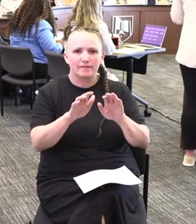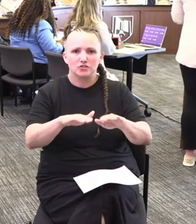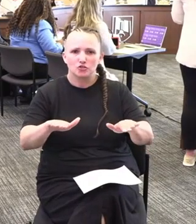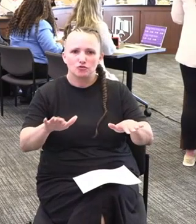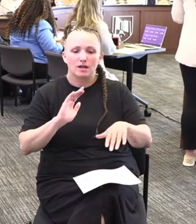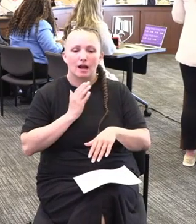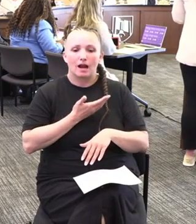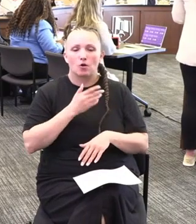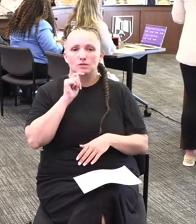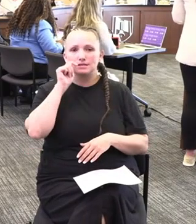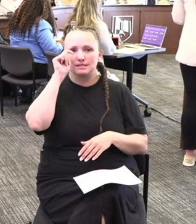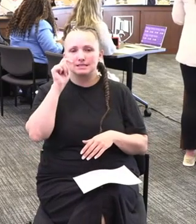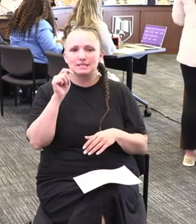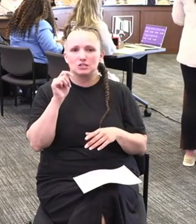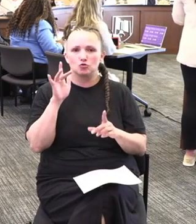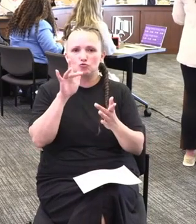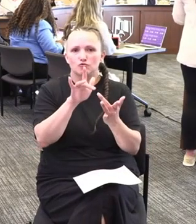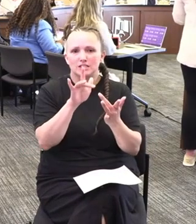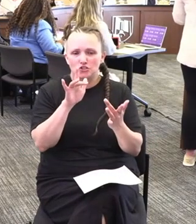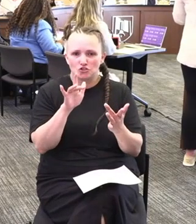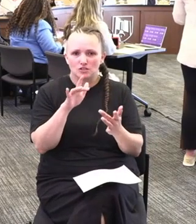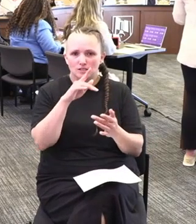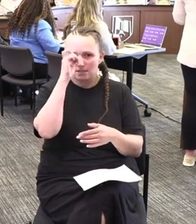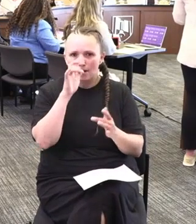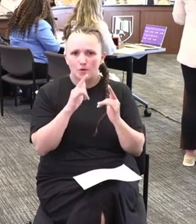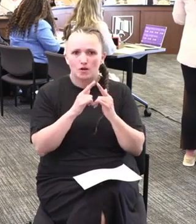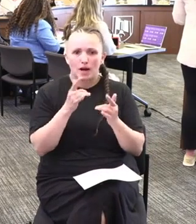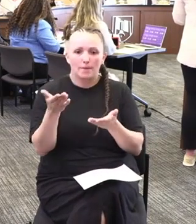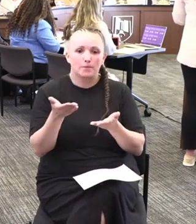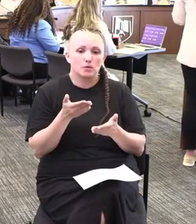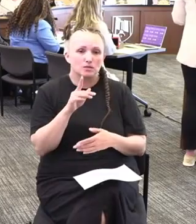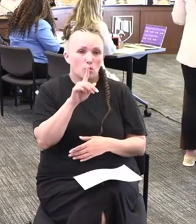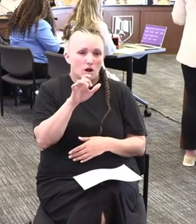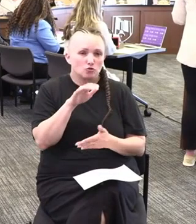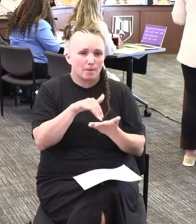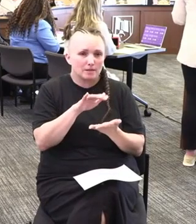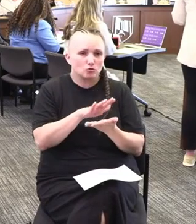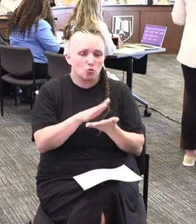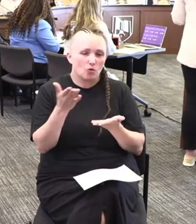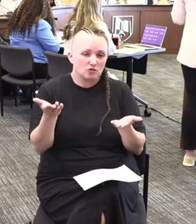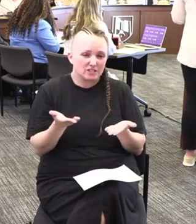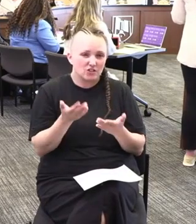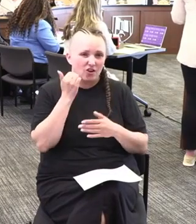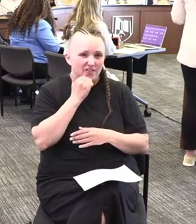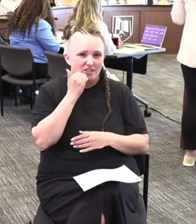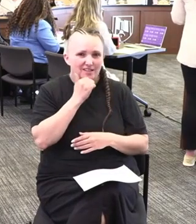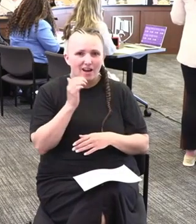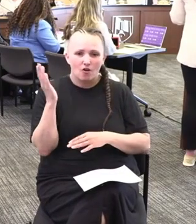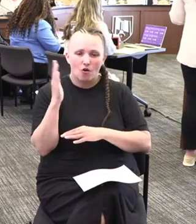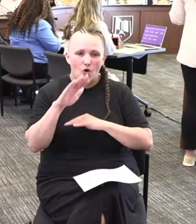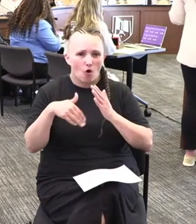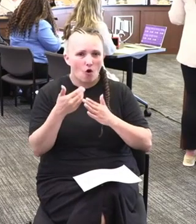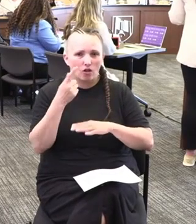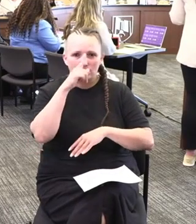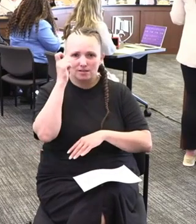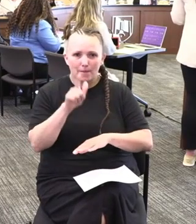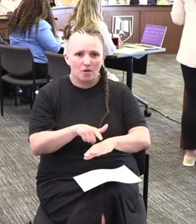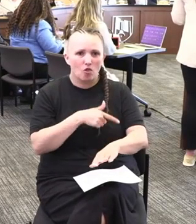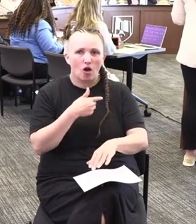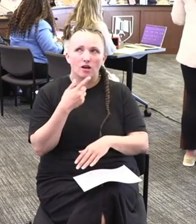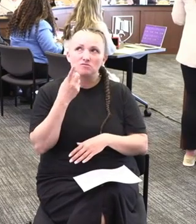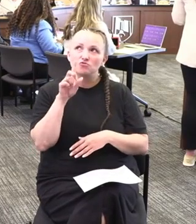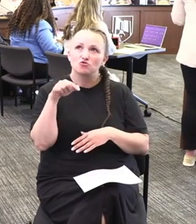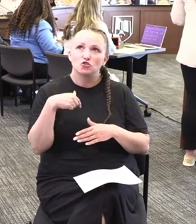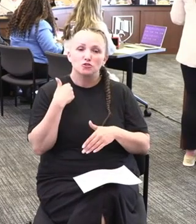Summer Camp brings 100 middle schoolers to campus every single day, all summer long. And they aren't just passing